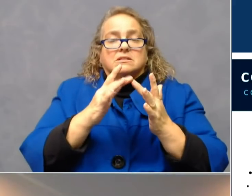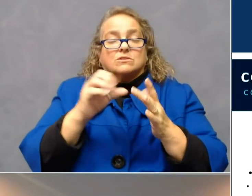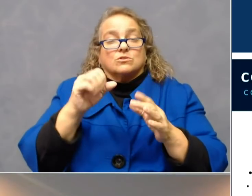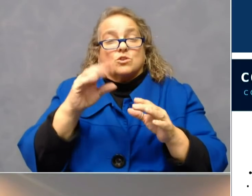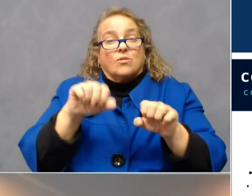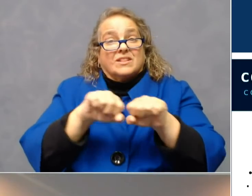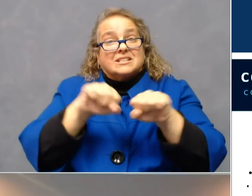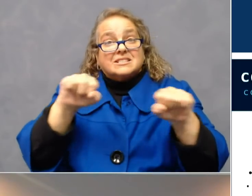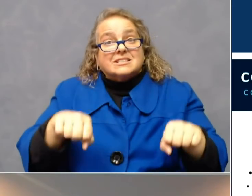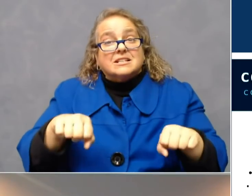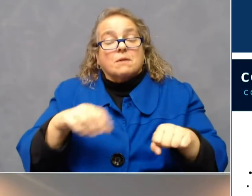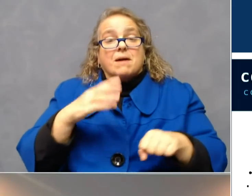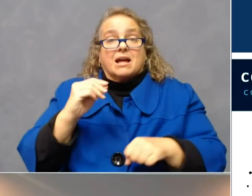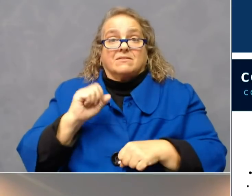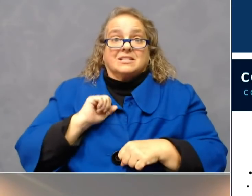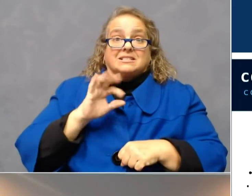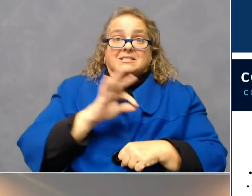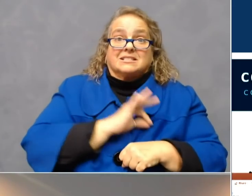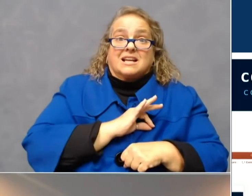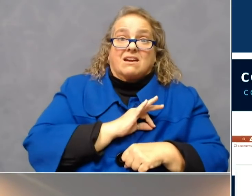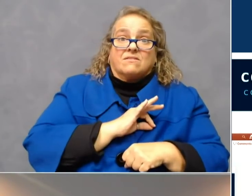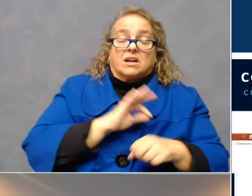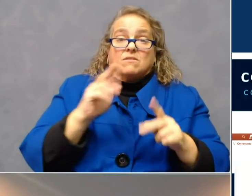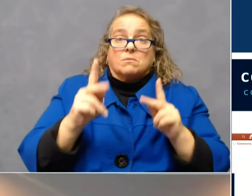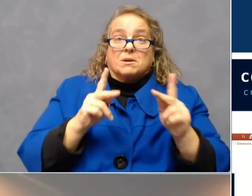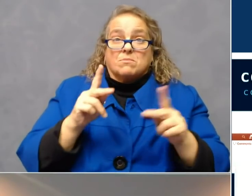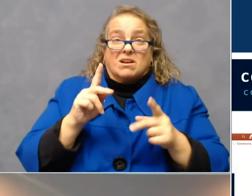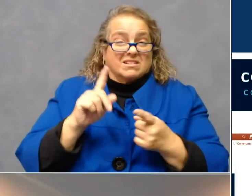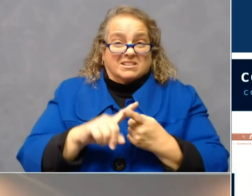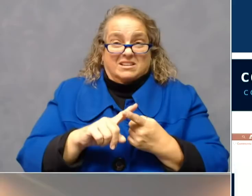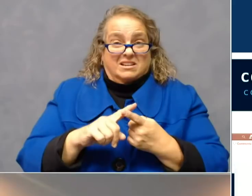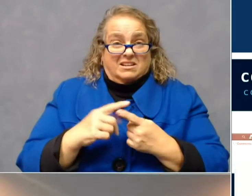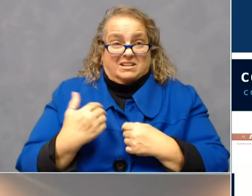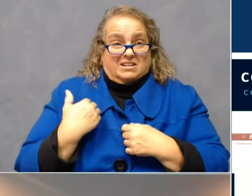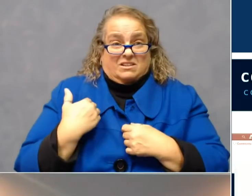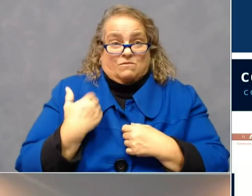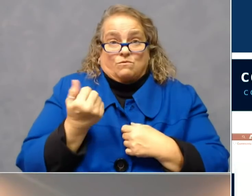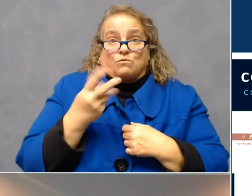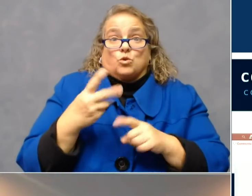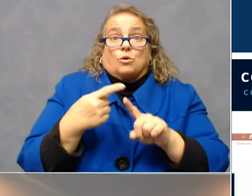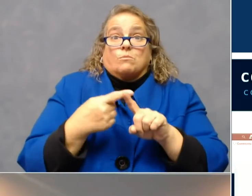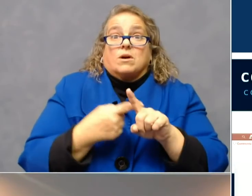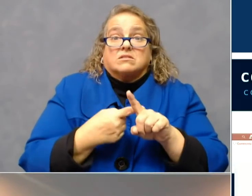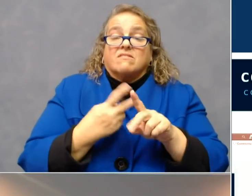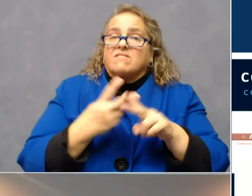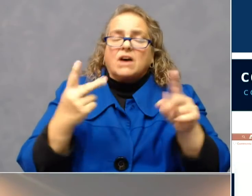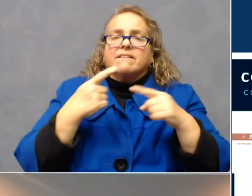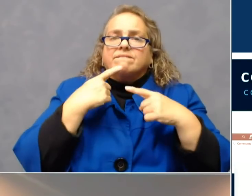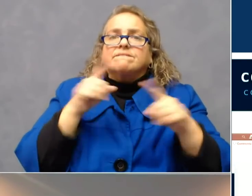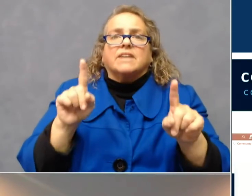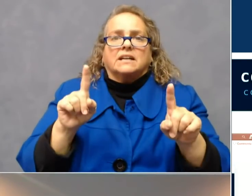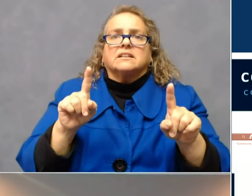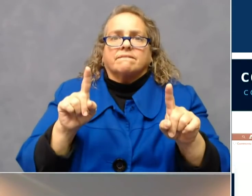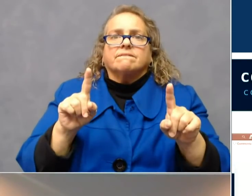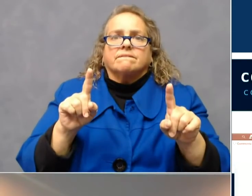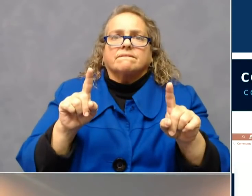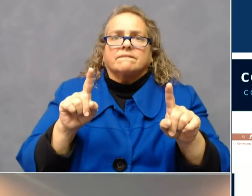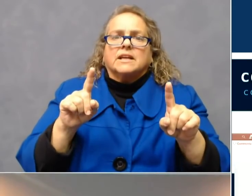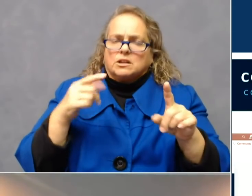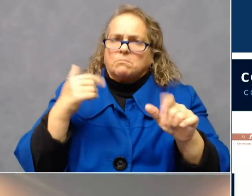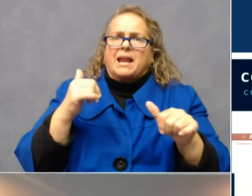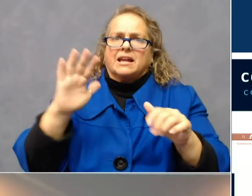staffing until just the last few months had been effective in terms of playing its role in the public